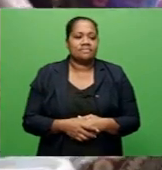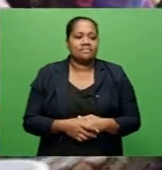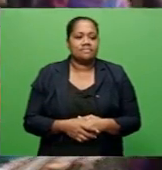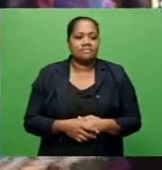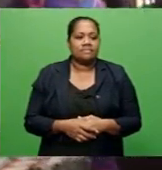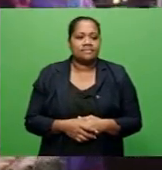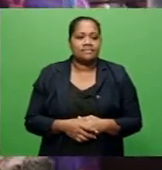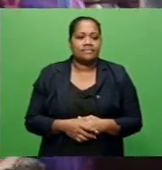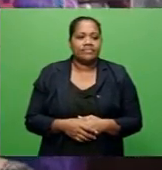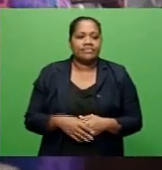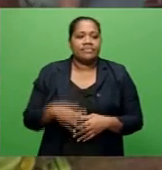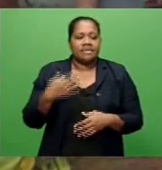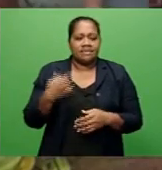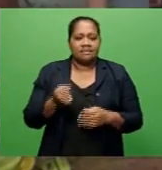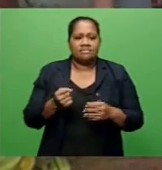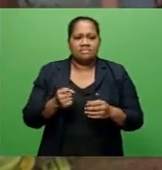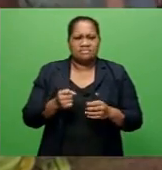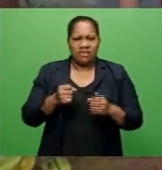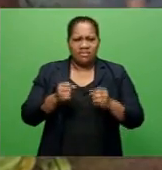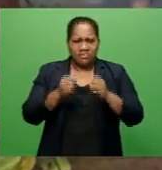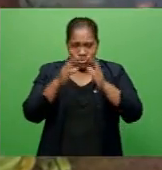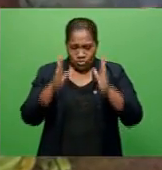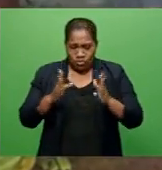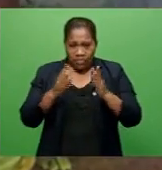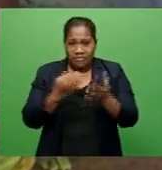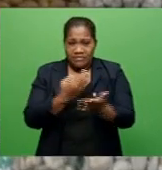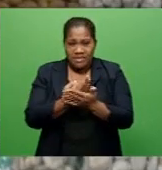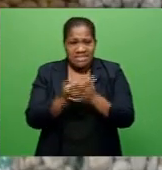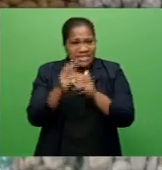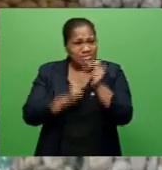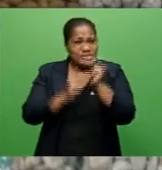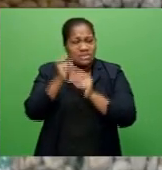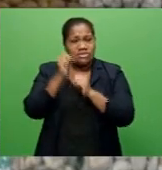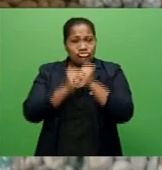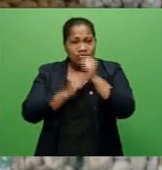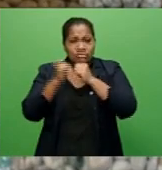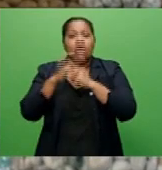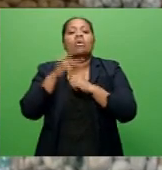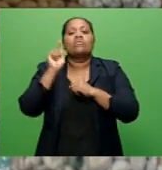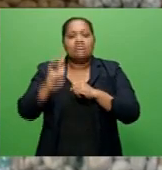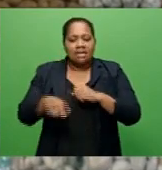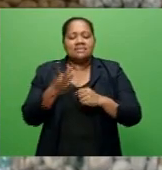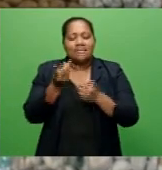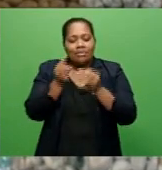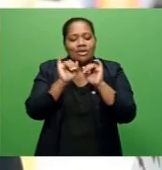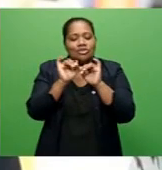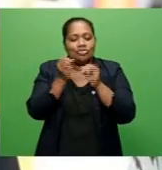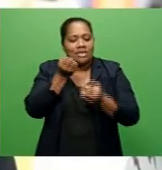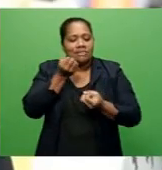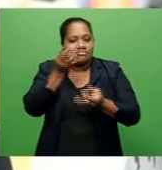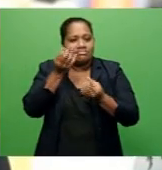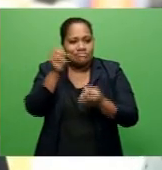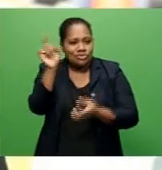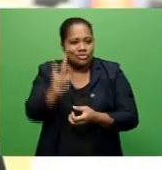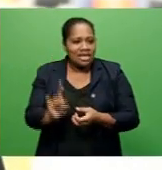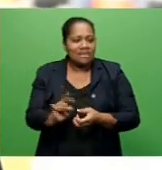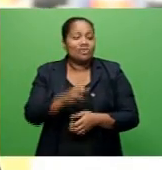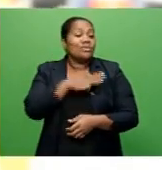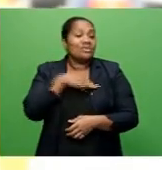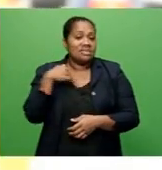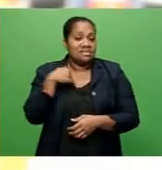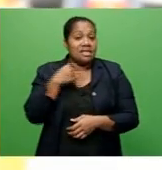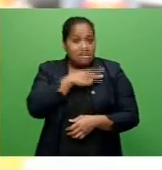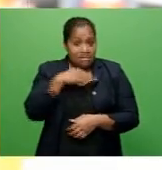Ventilation, stall fees and the building structure were some of the issues raised by the Lautoka vendors. The minister also toured